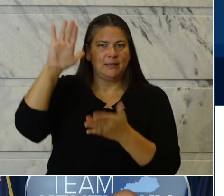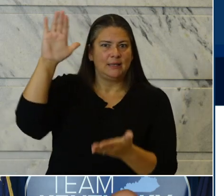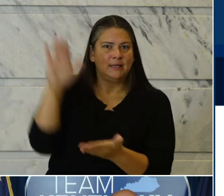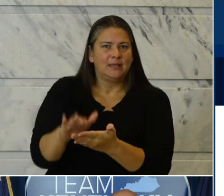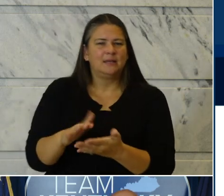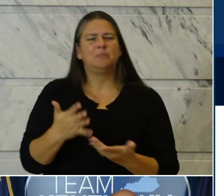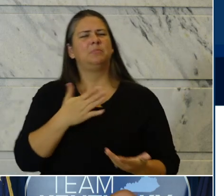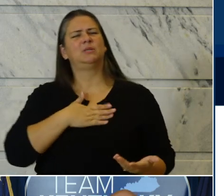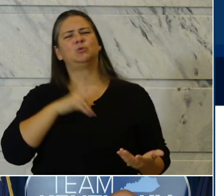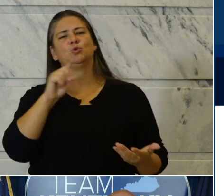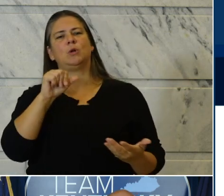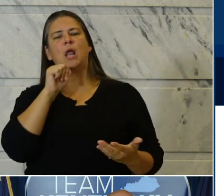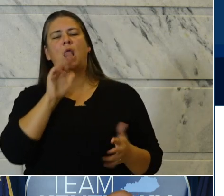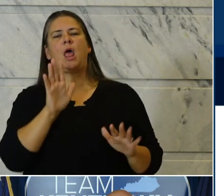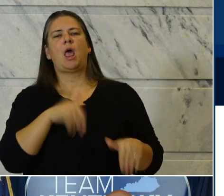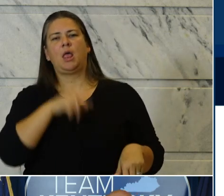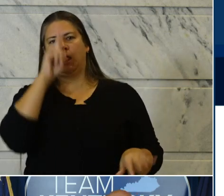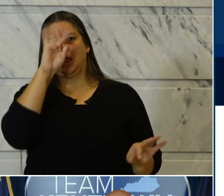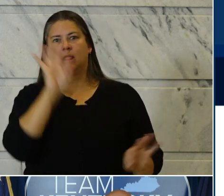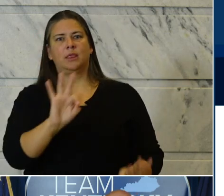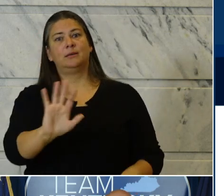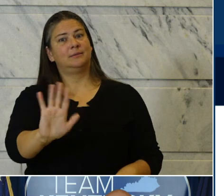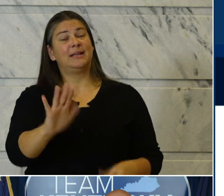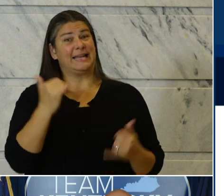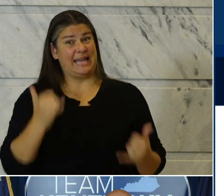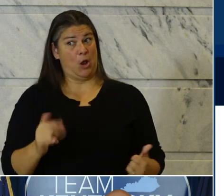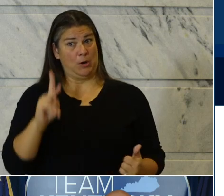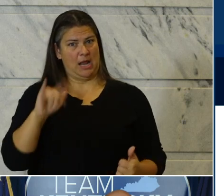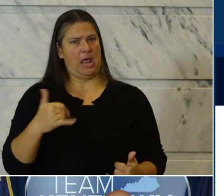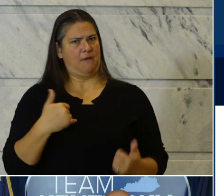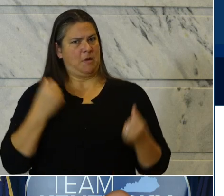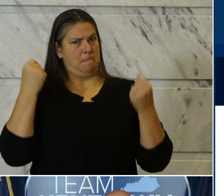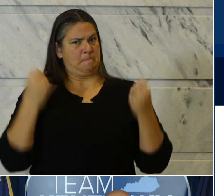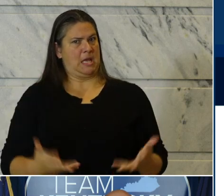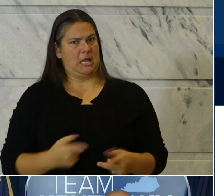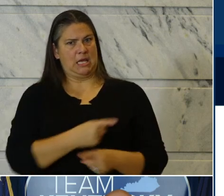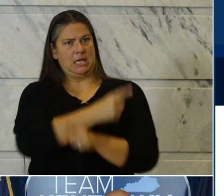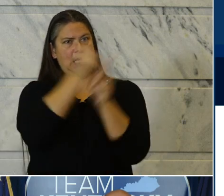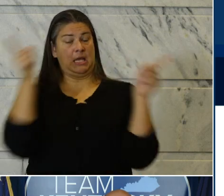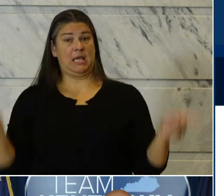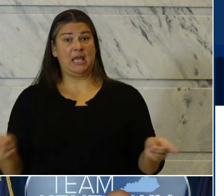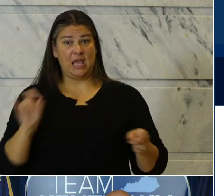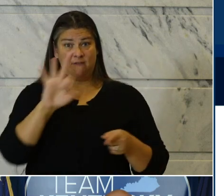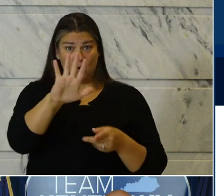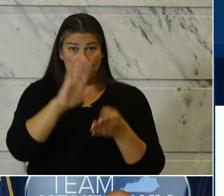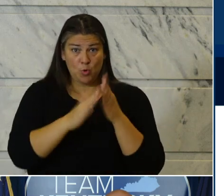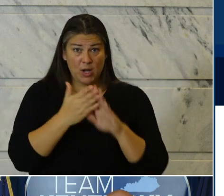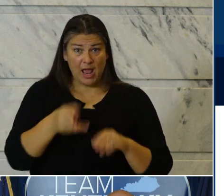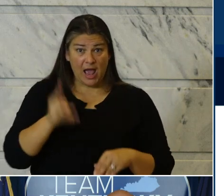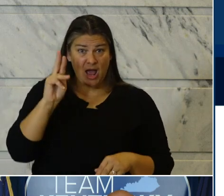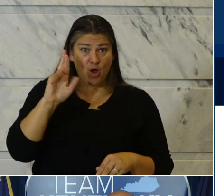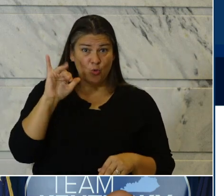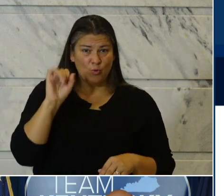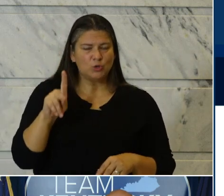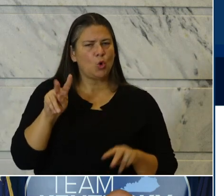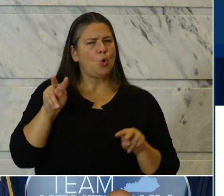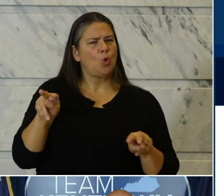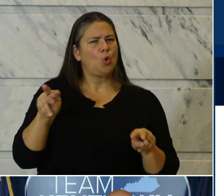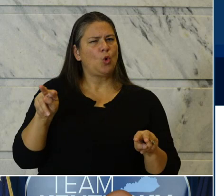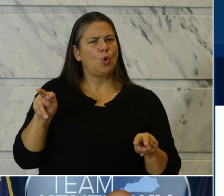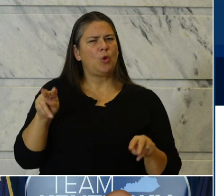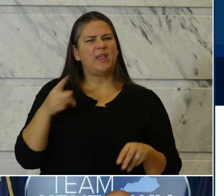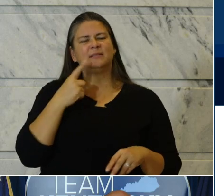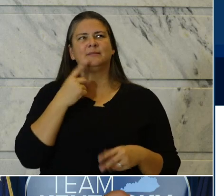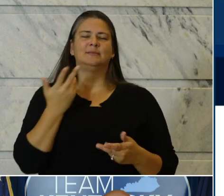cavalier. There is a lot of disease around Kentucky right now. If you are in a high-risk community or population, they say 65, I